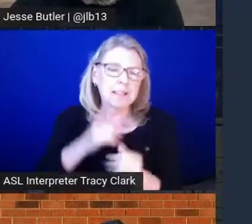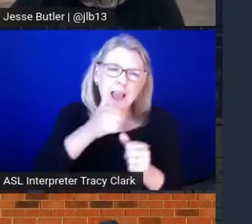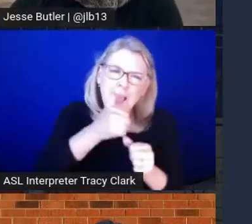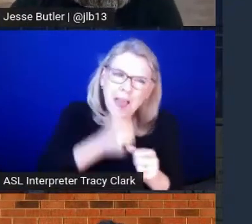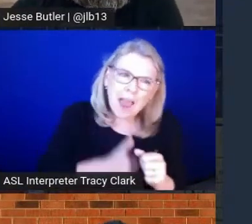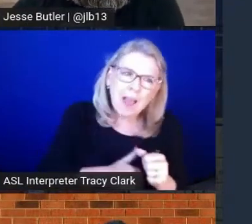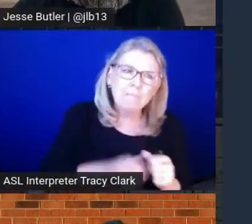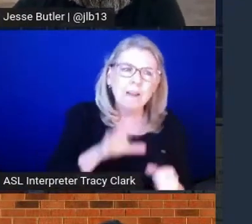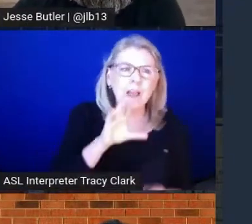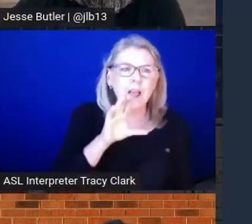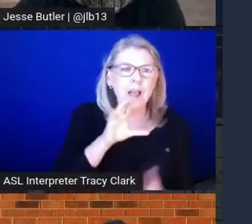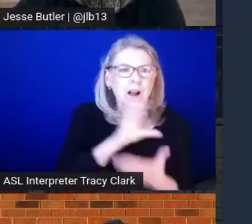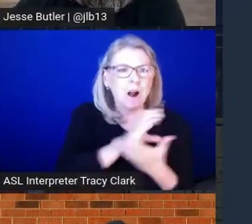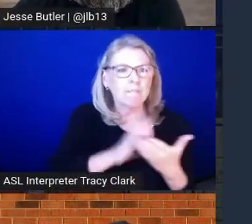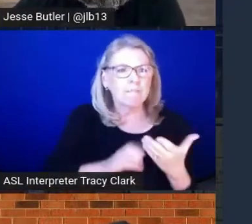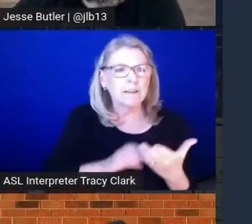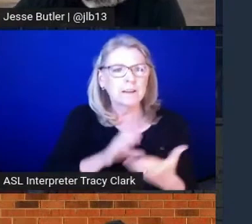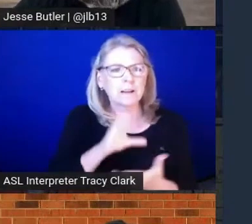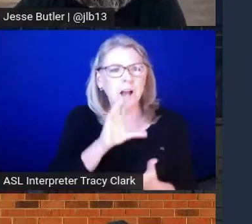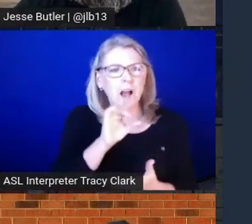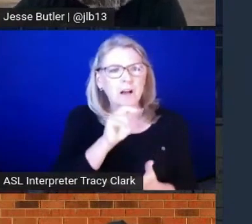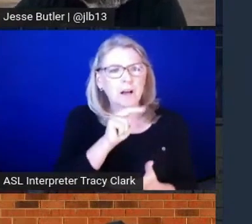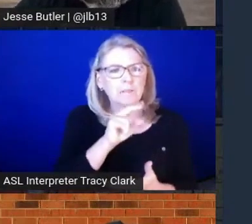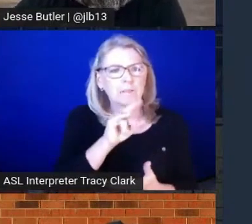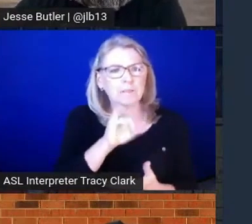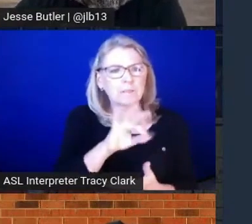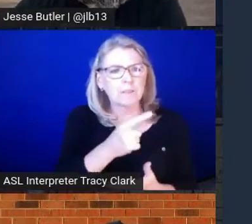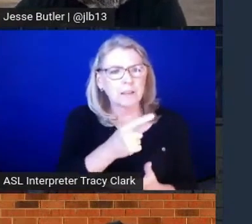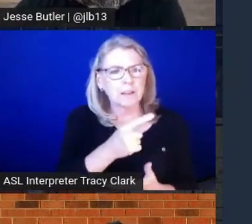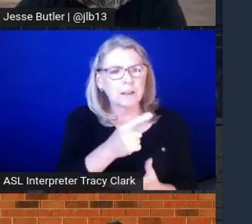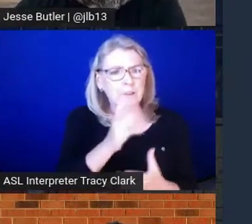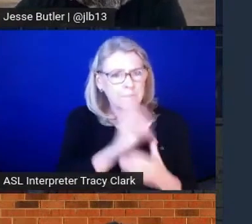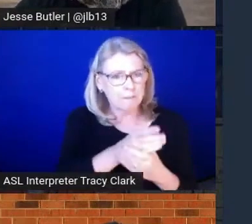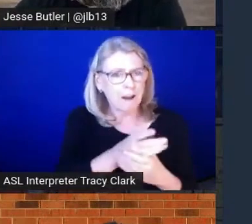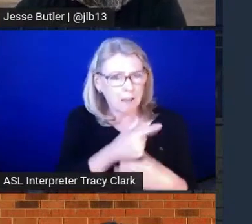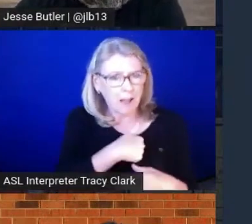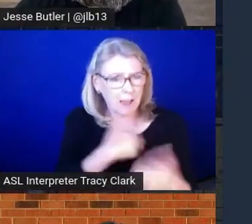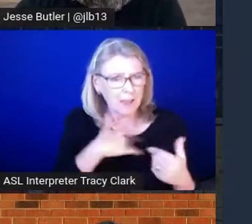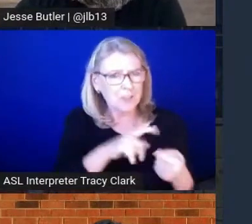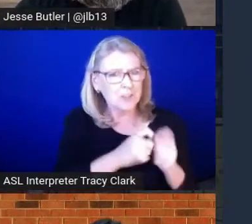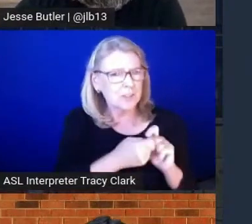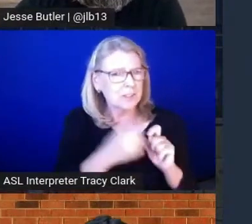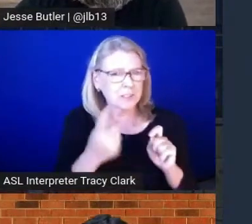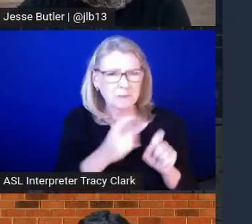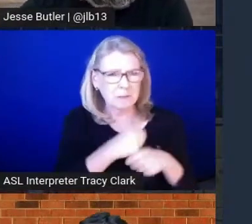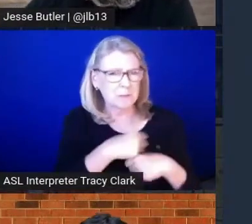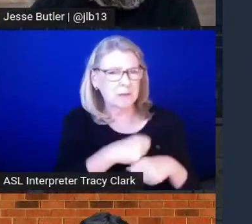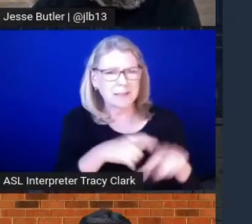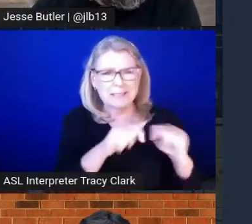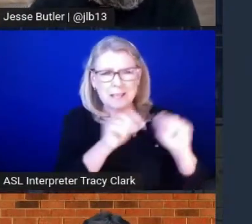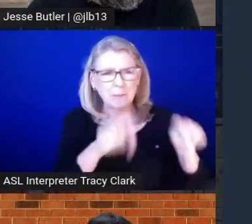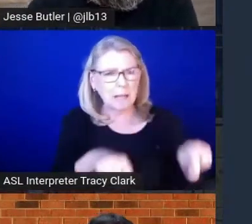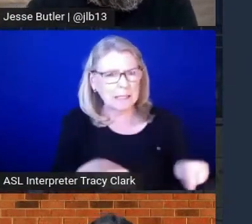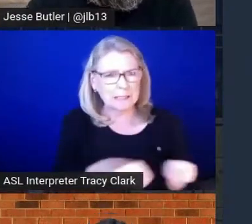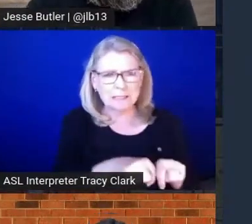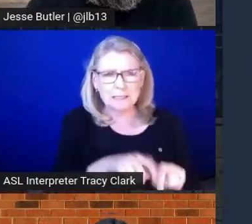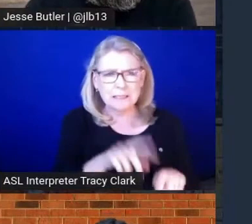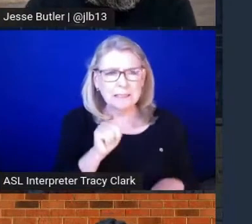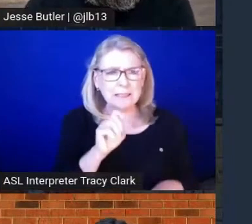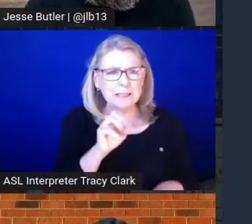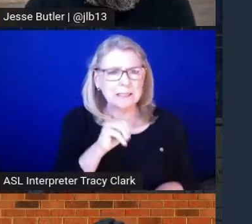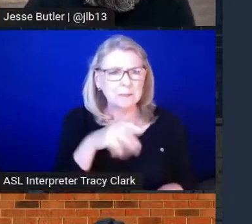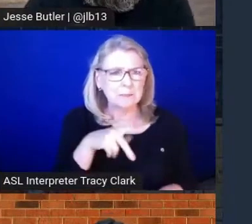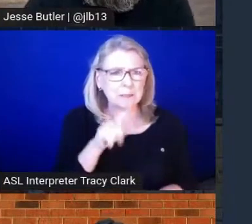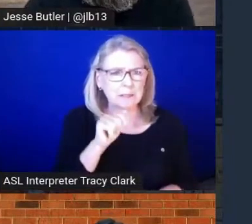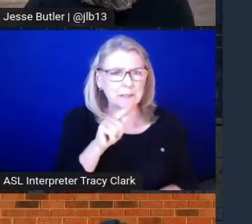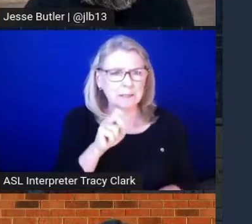turned into some sort of templating. Right, and that's how like the Kubernetes ecosystem has grown from that. Where originally it was static manifest,